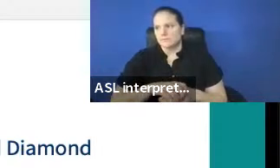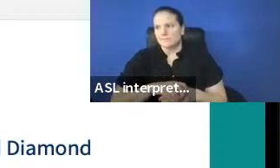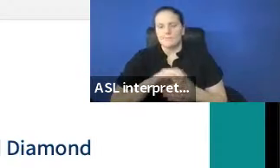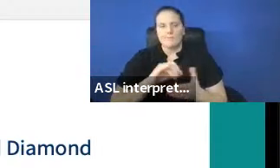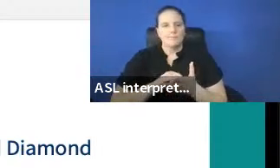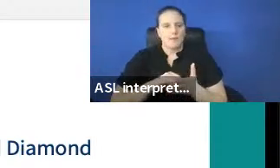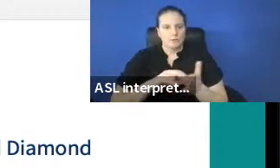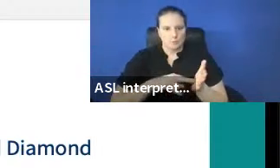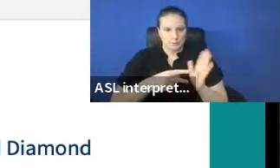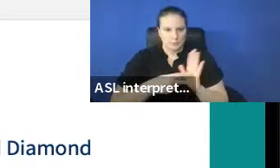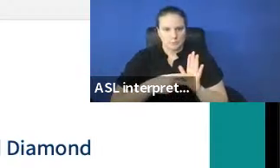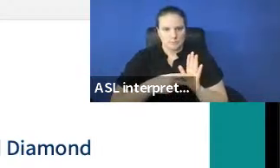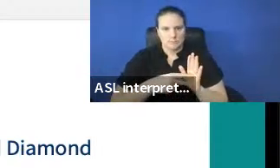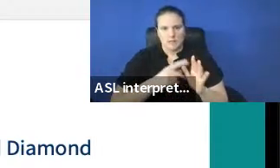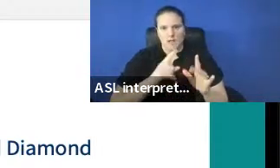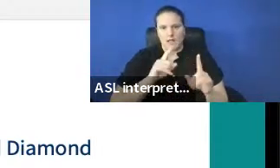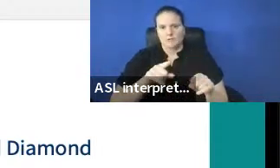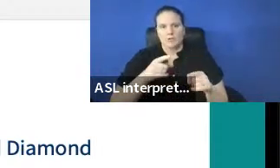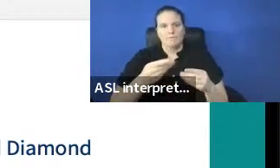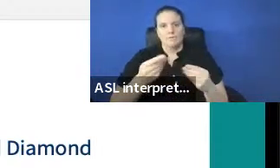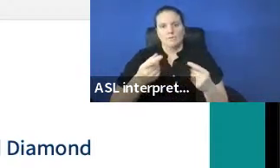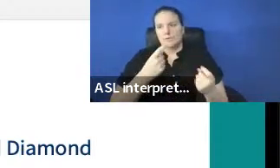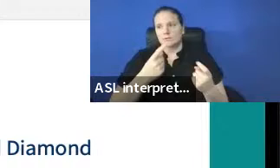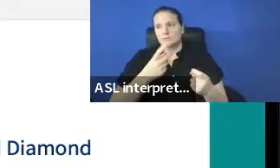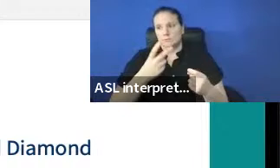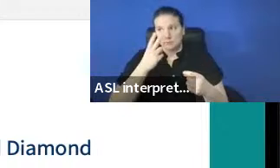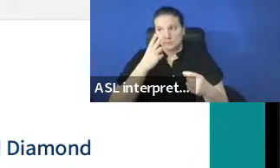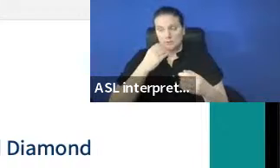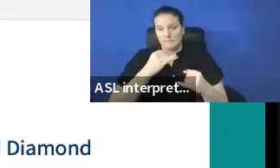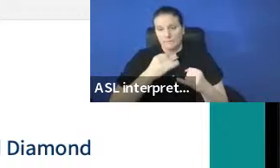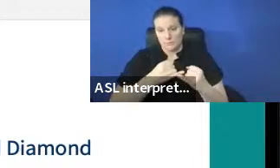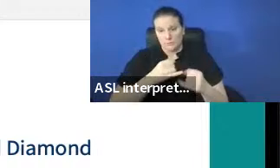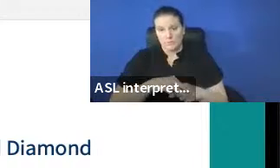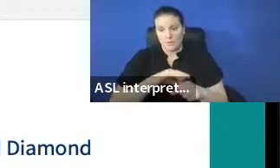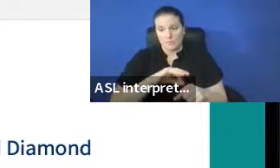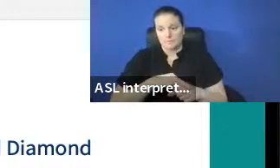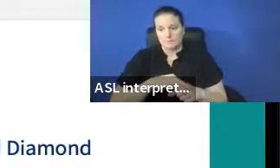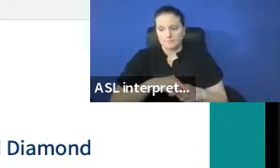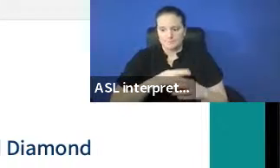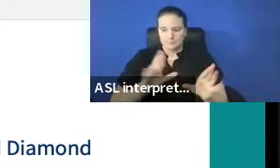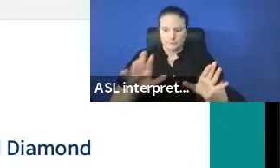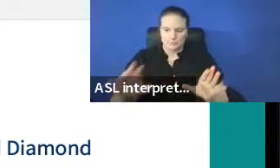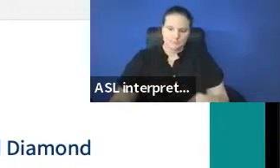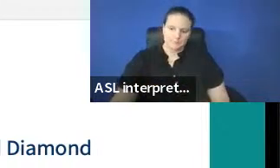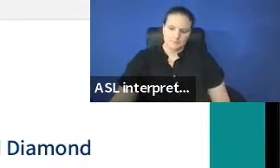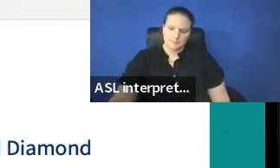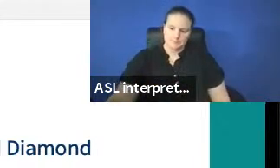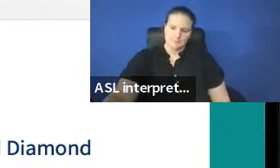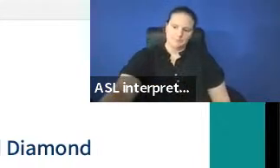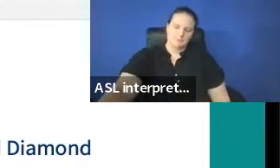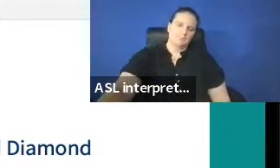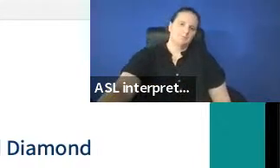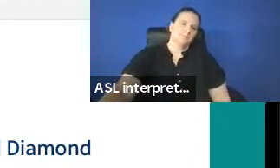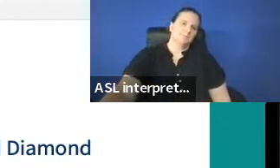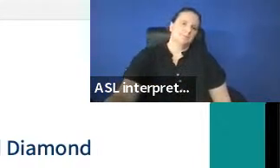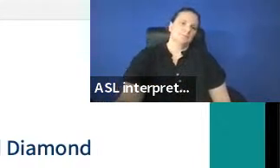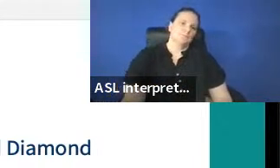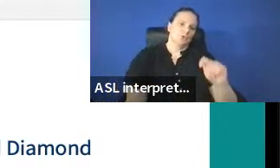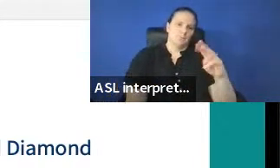I'm going to answer a few questions and we'll see if we can get the poll done. Mr. Tom.